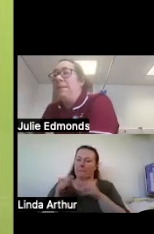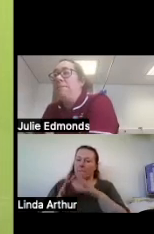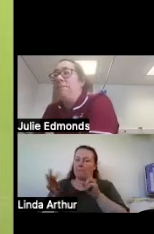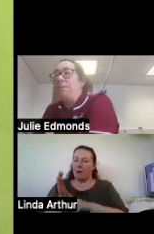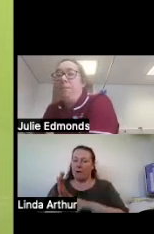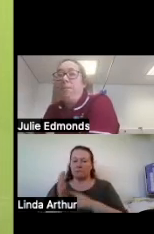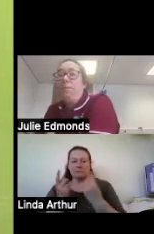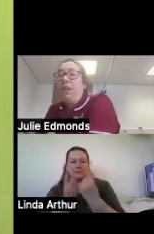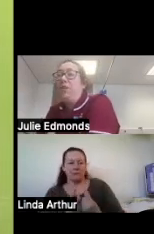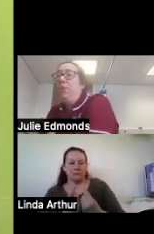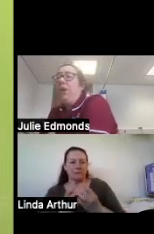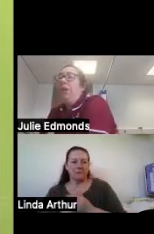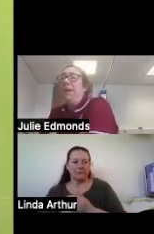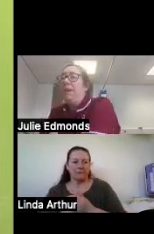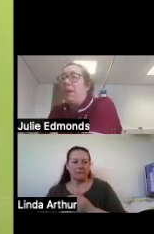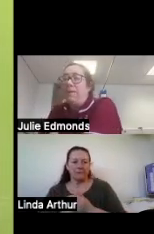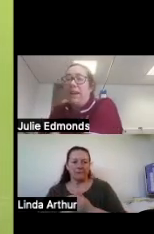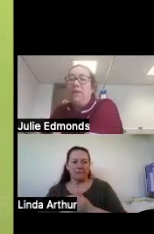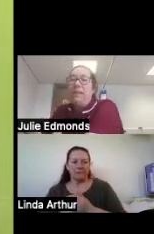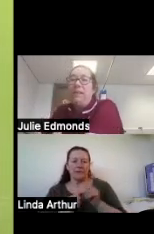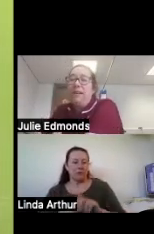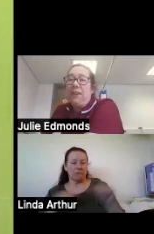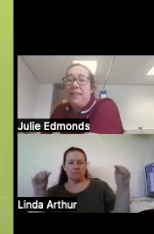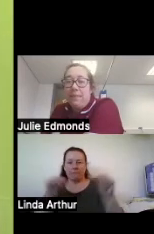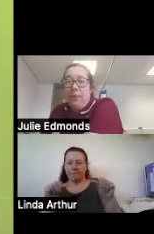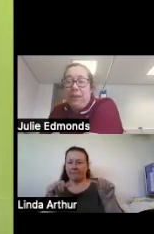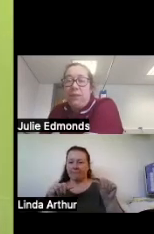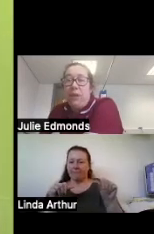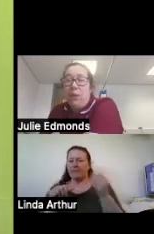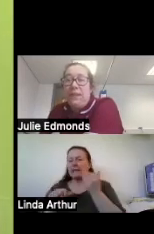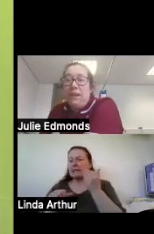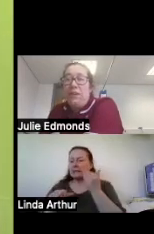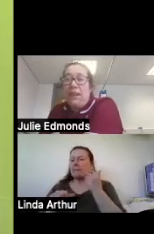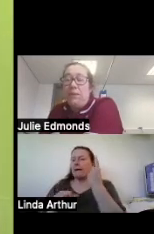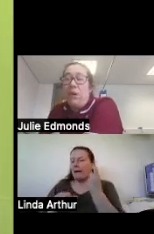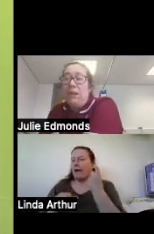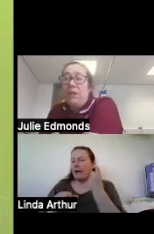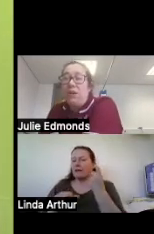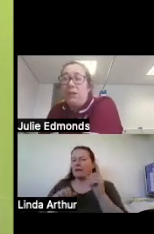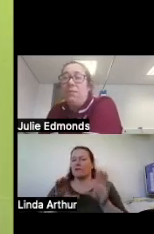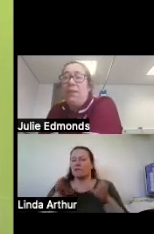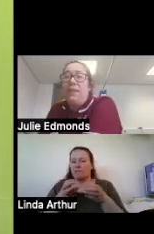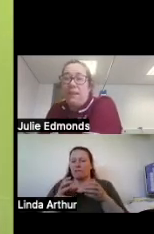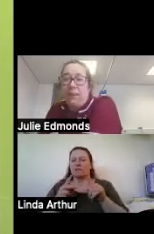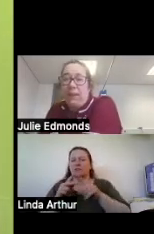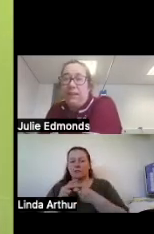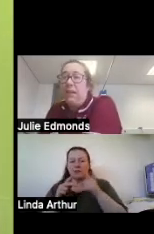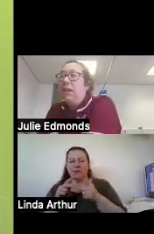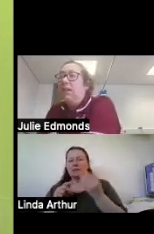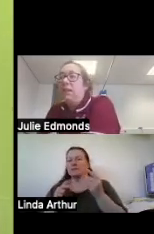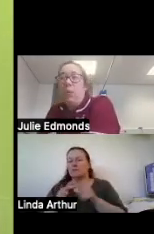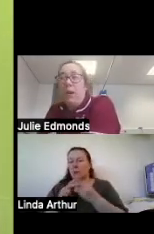please. So very briefly, there is very simple things. We always, in our team, we always start with the simple